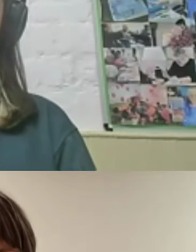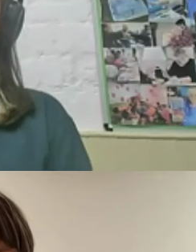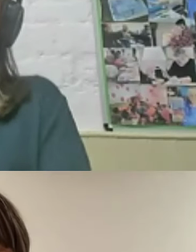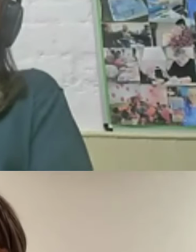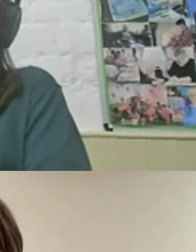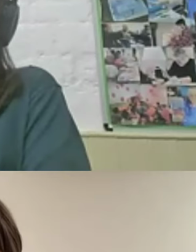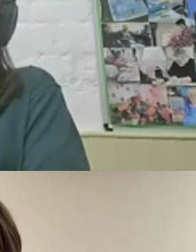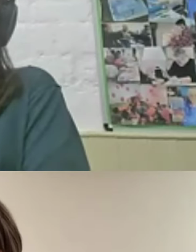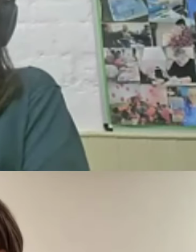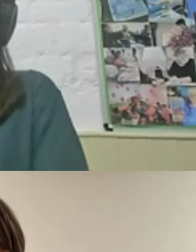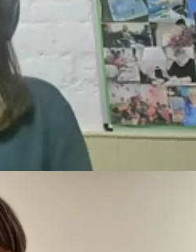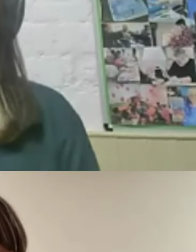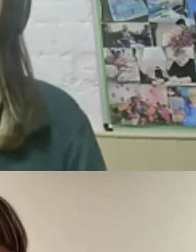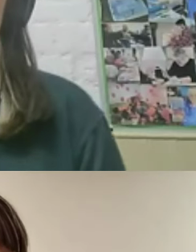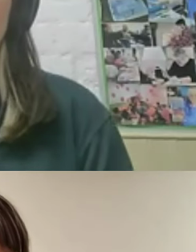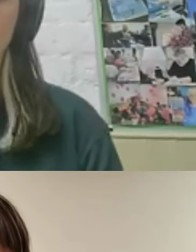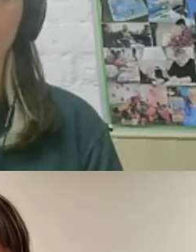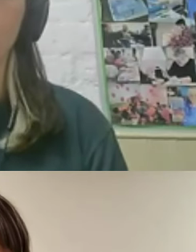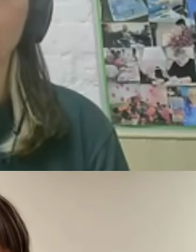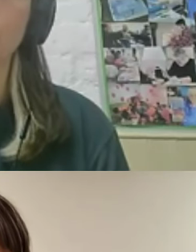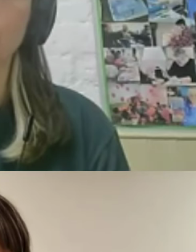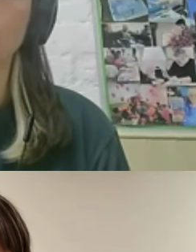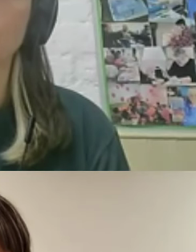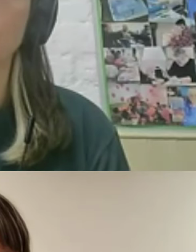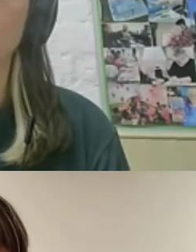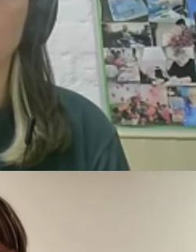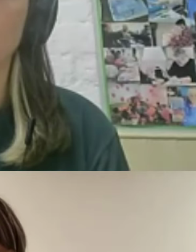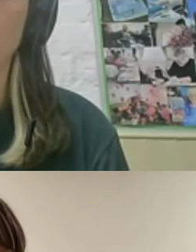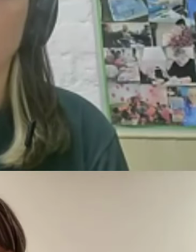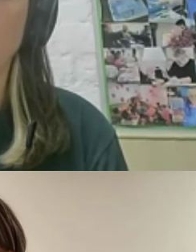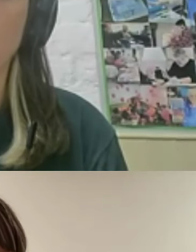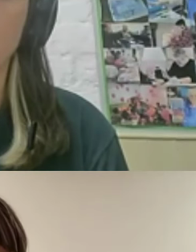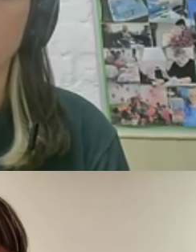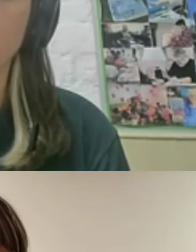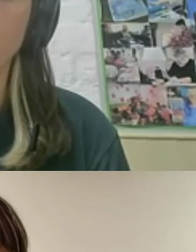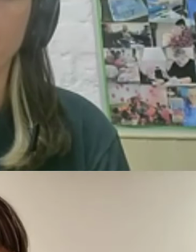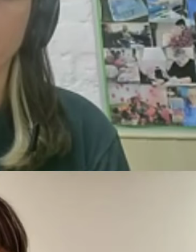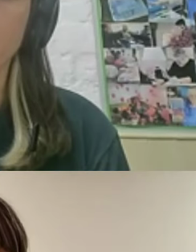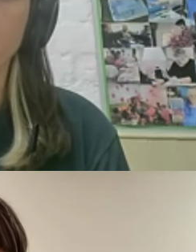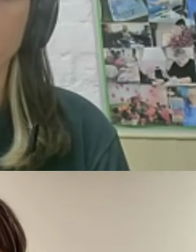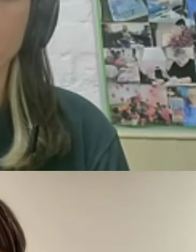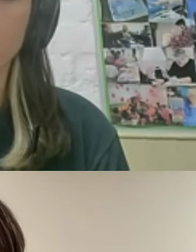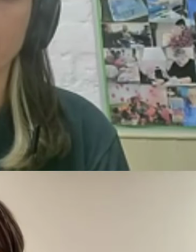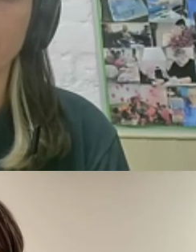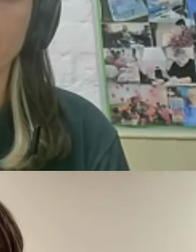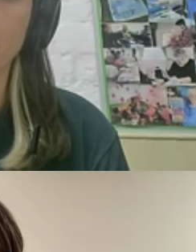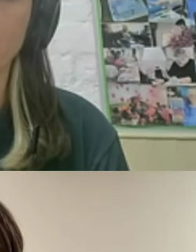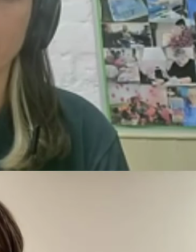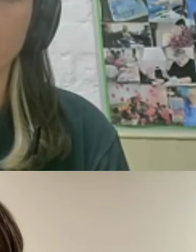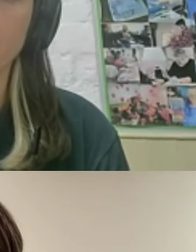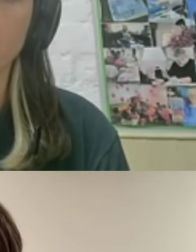can just hold that for a second, Claire, because I think it's a bit of a bigger discussion, and what we'll do is we'll come back to that in a